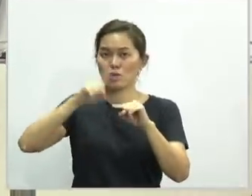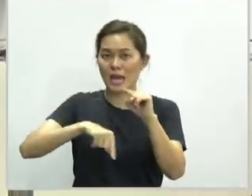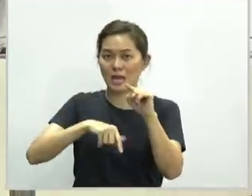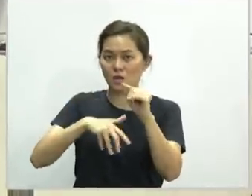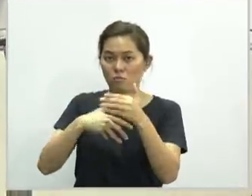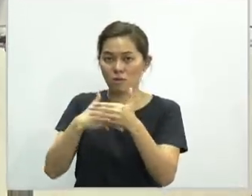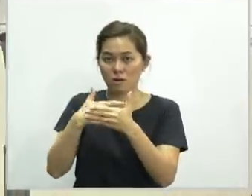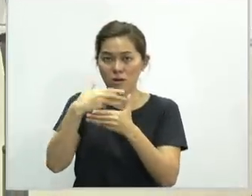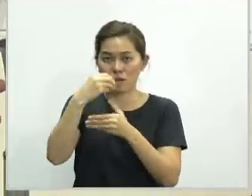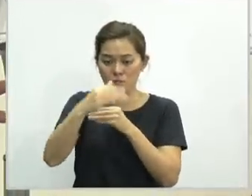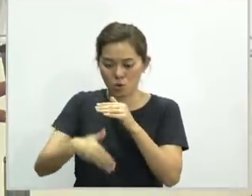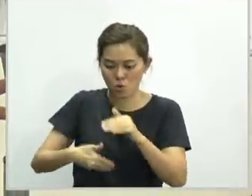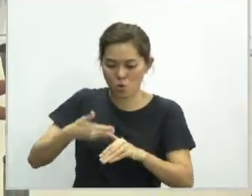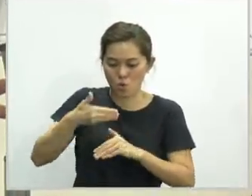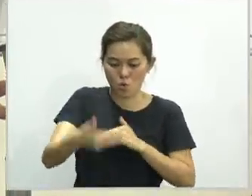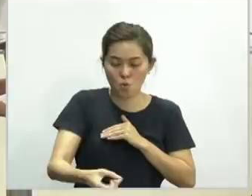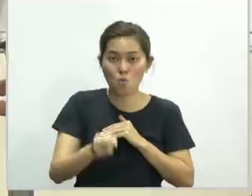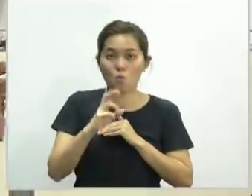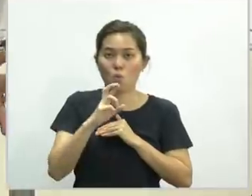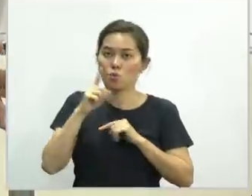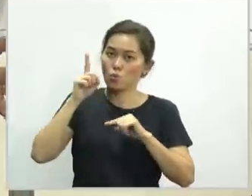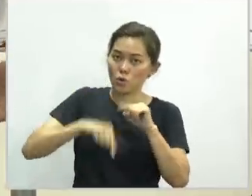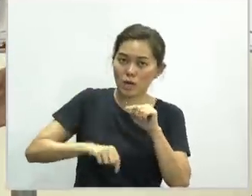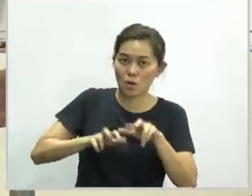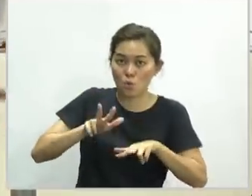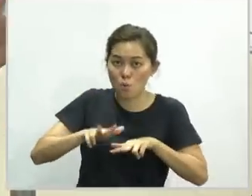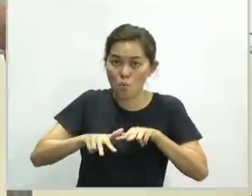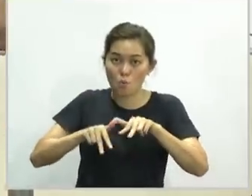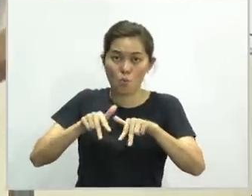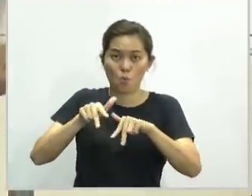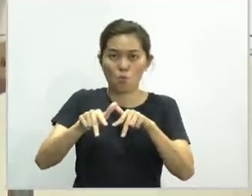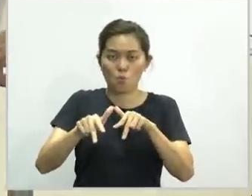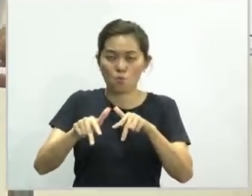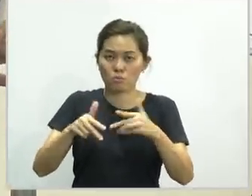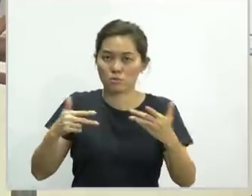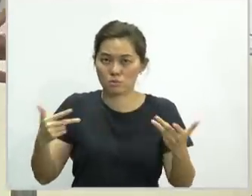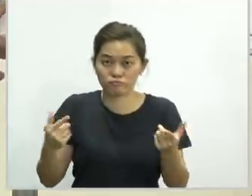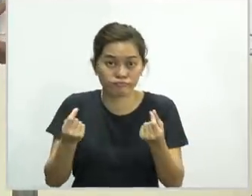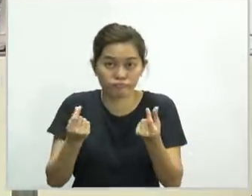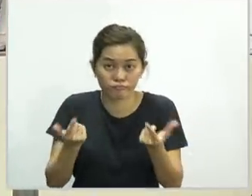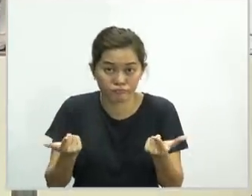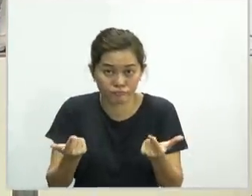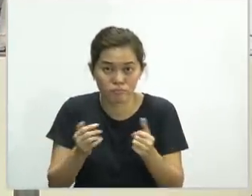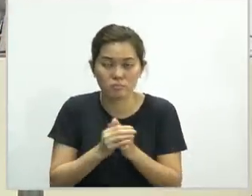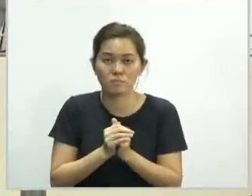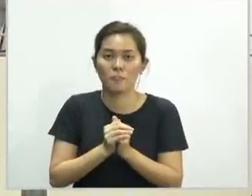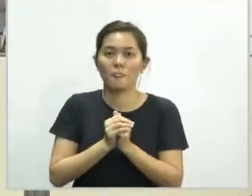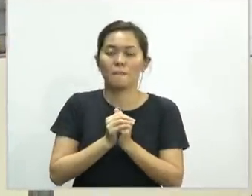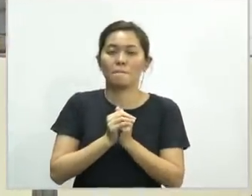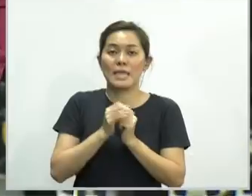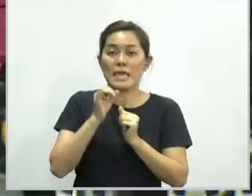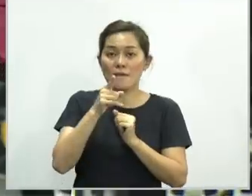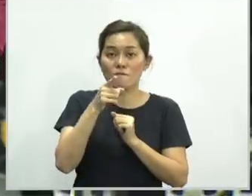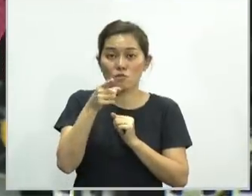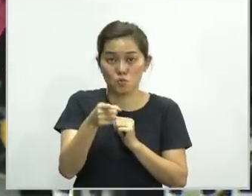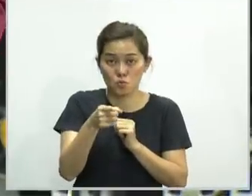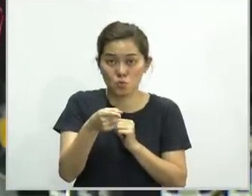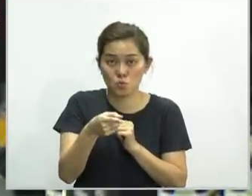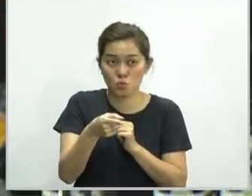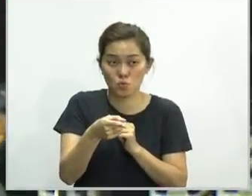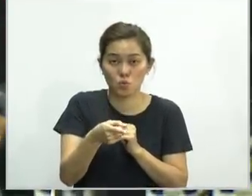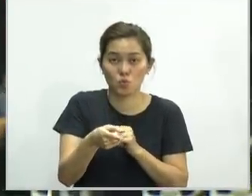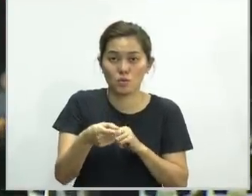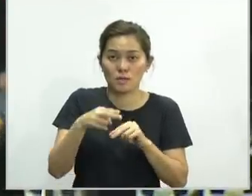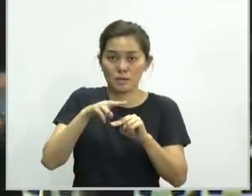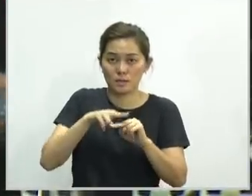here or walk up the steps, all you have to do is, if you're seated, is put